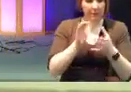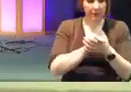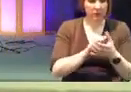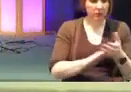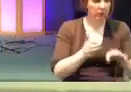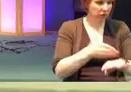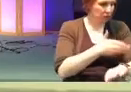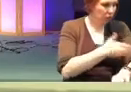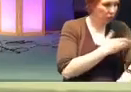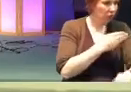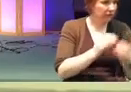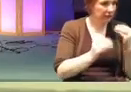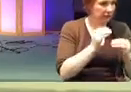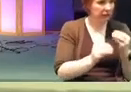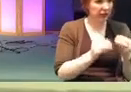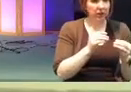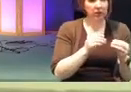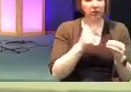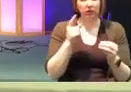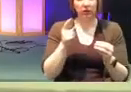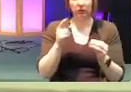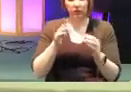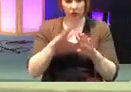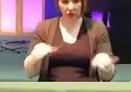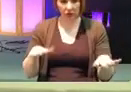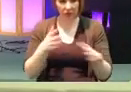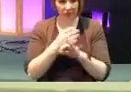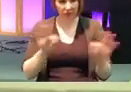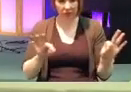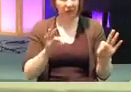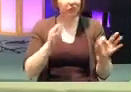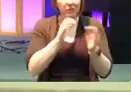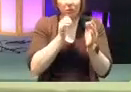be set free. You're not praying those things. That's why it's not happening.